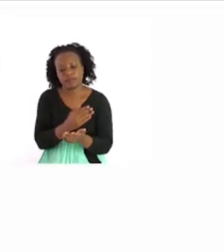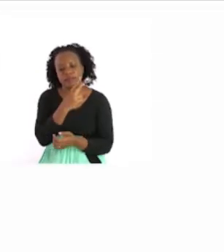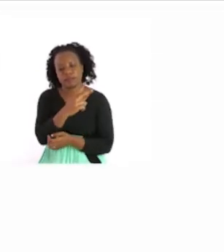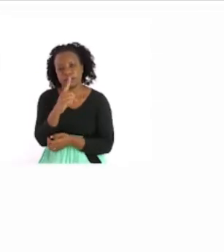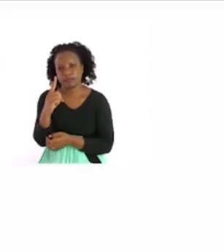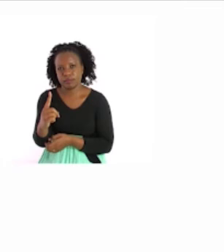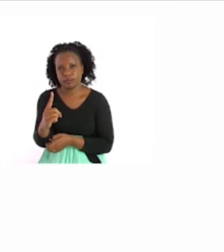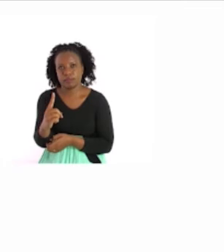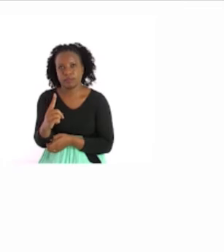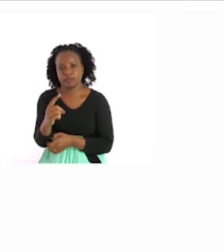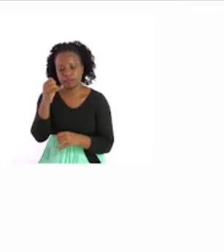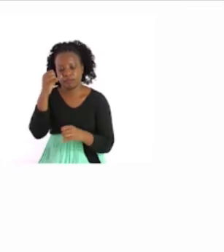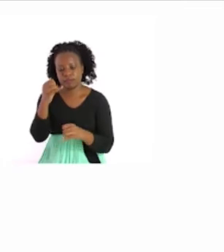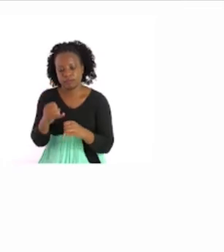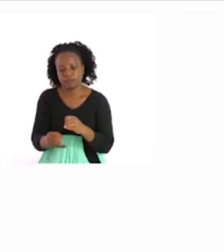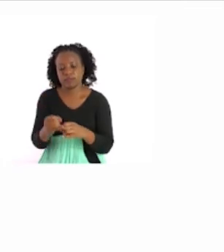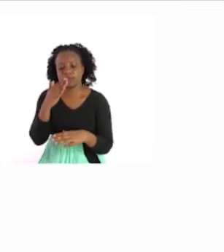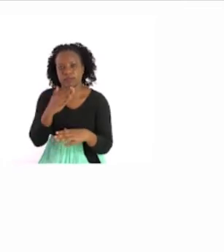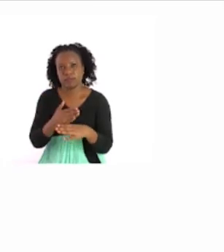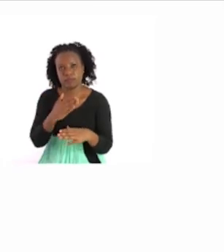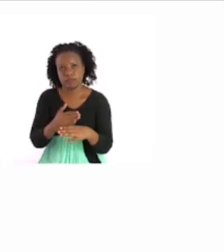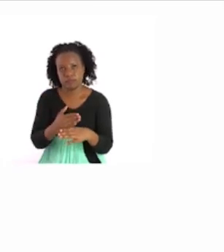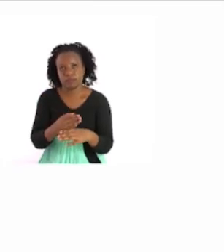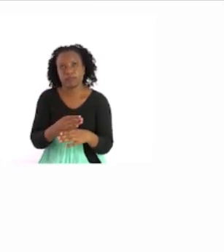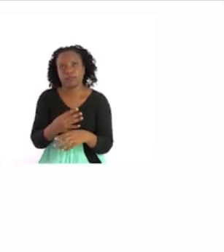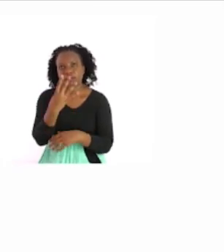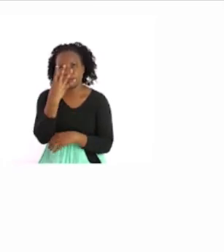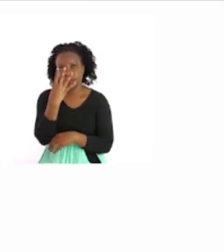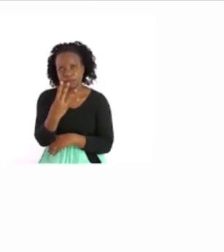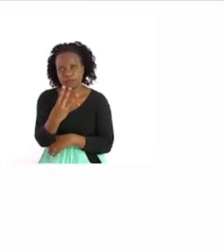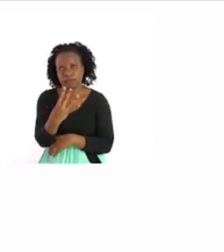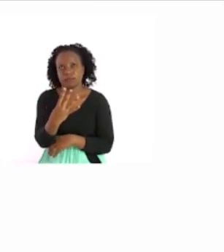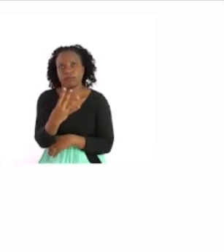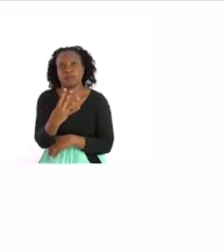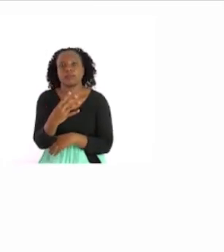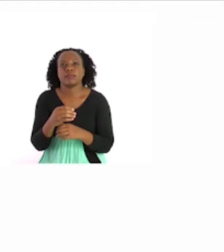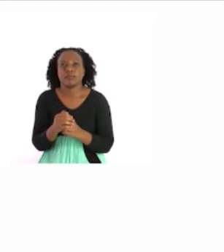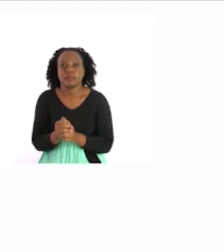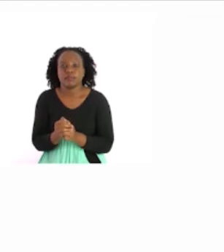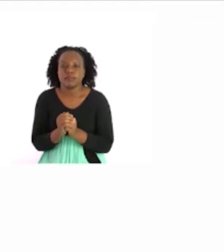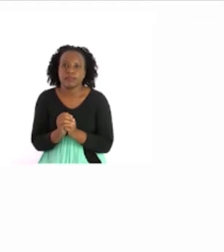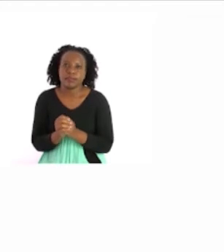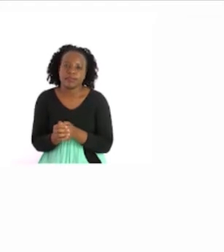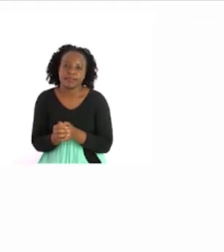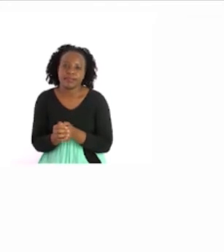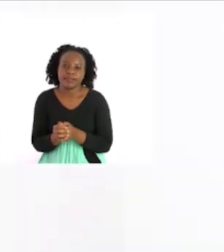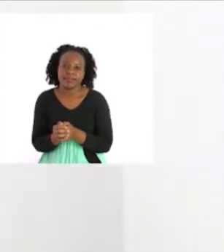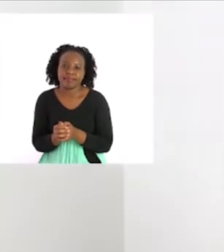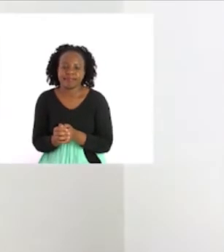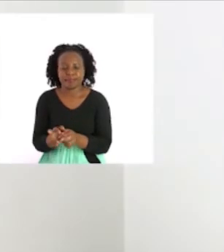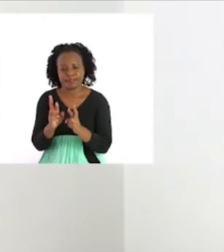21, you'll have the last memorandum for the activity I have given you.